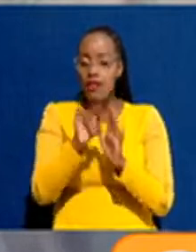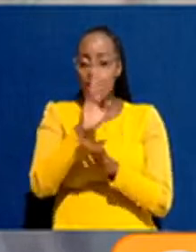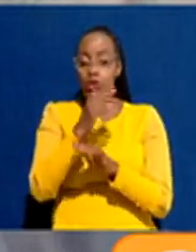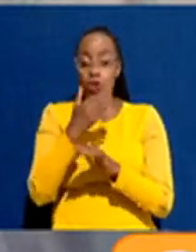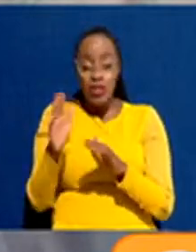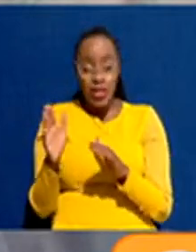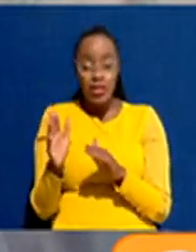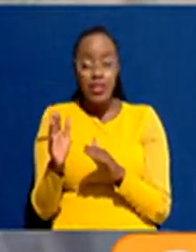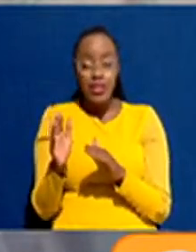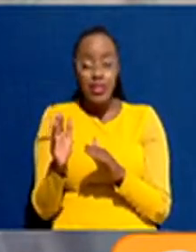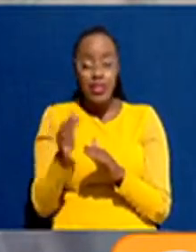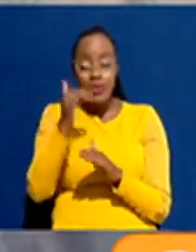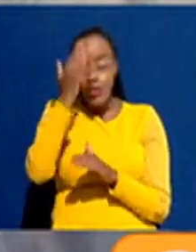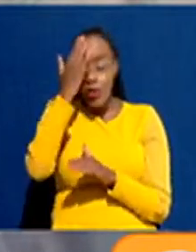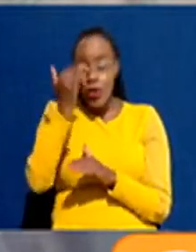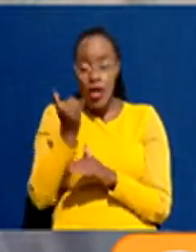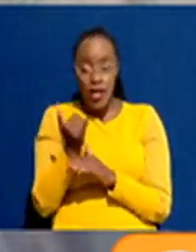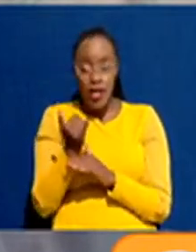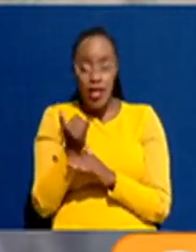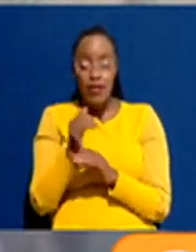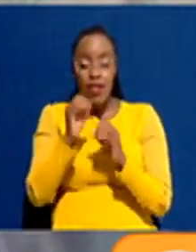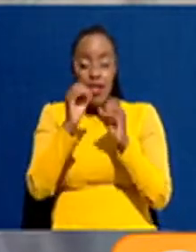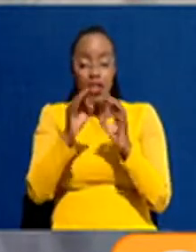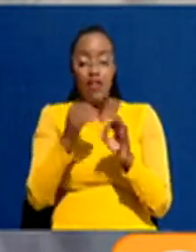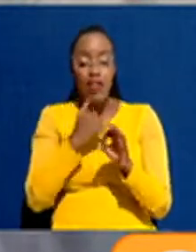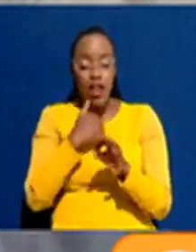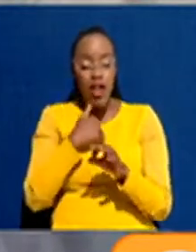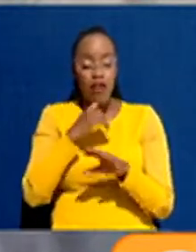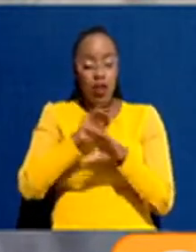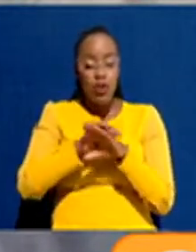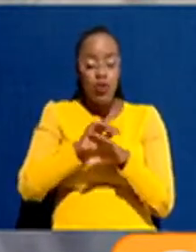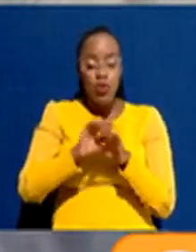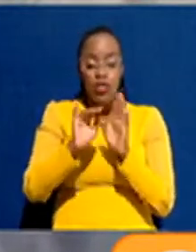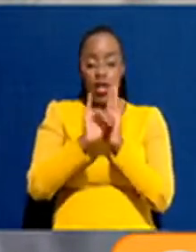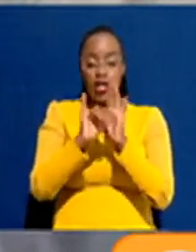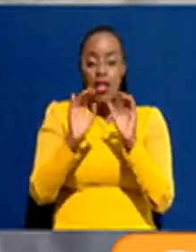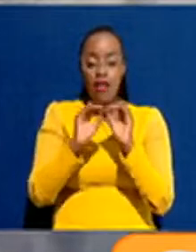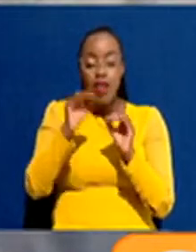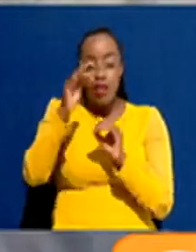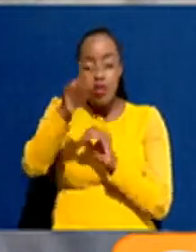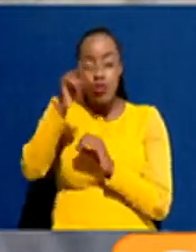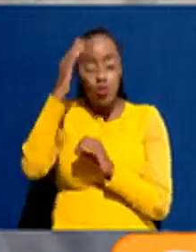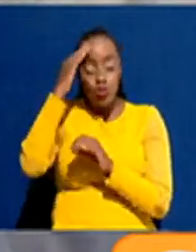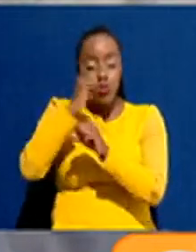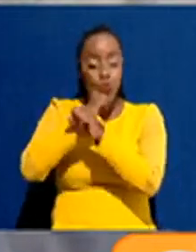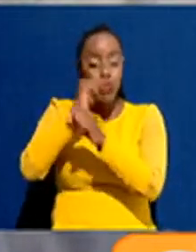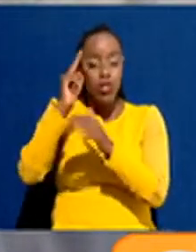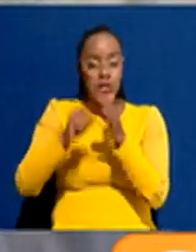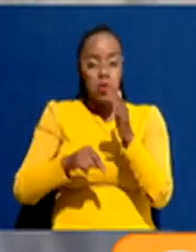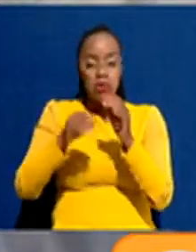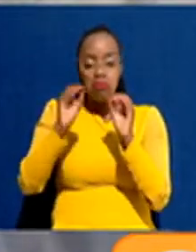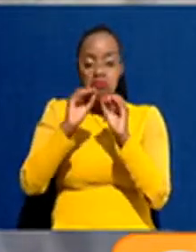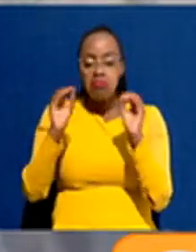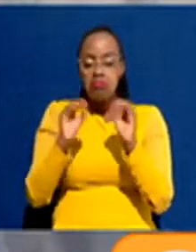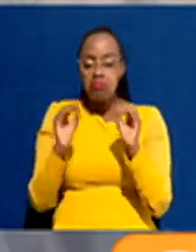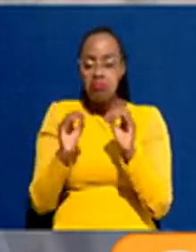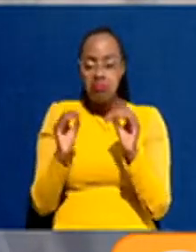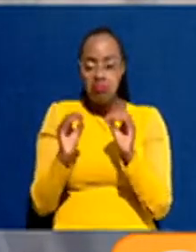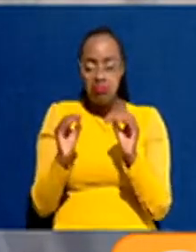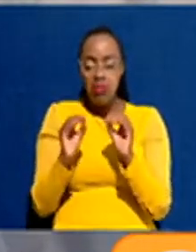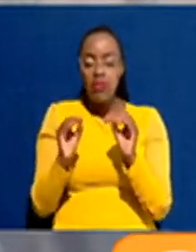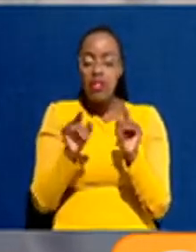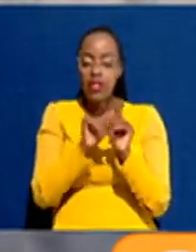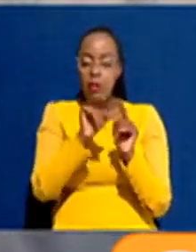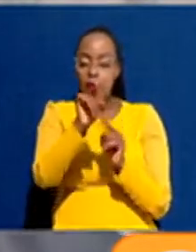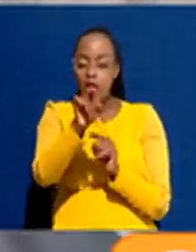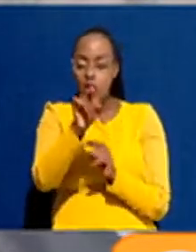useless, because if you don't have a proper identity, then you don't even know what you are protecting in the first place. And